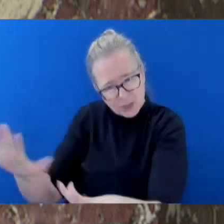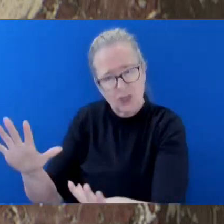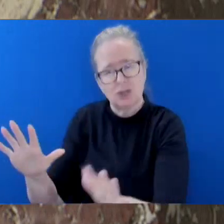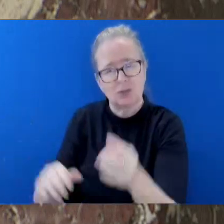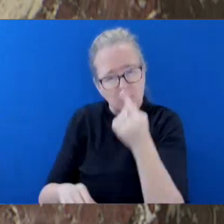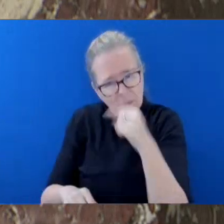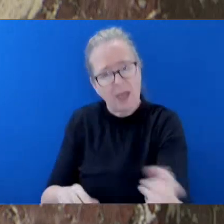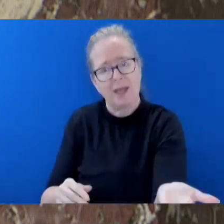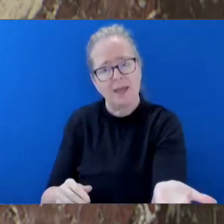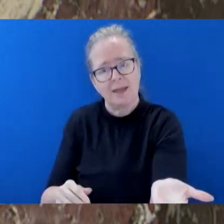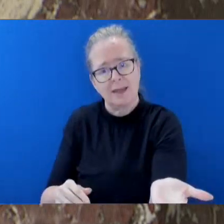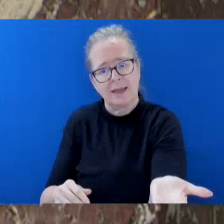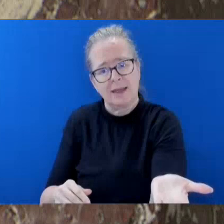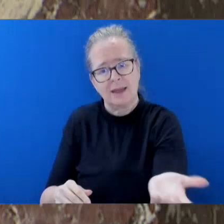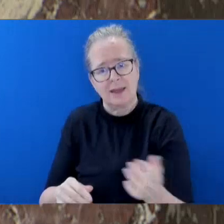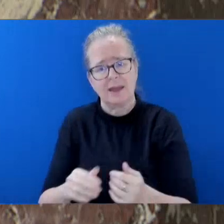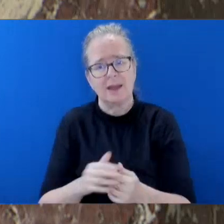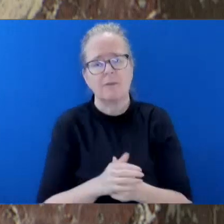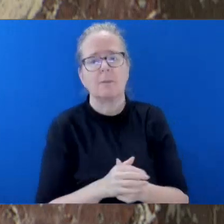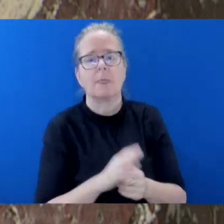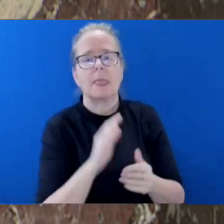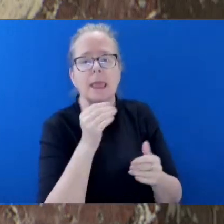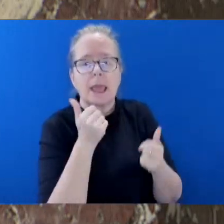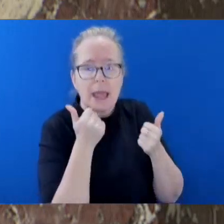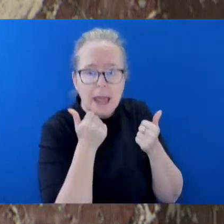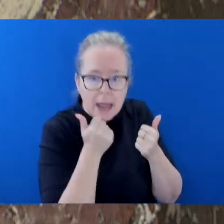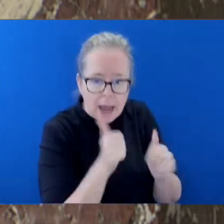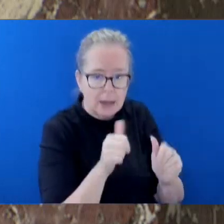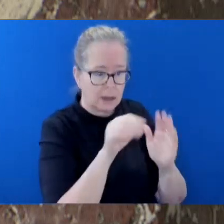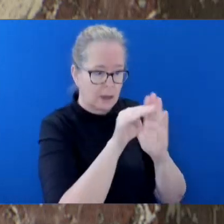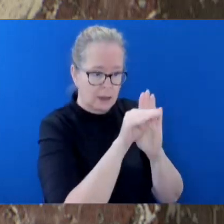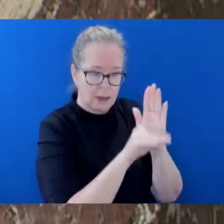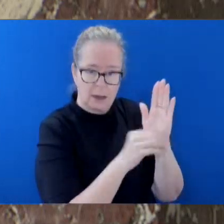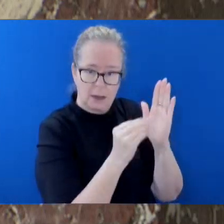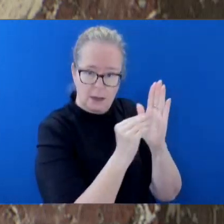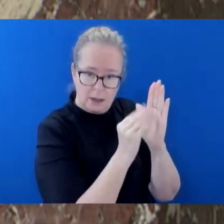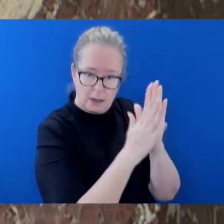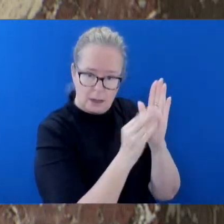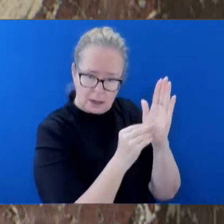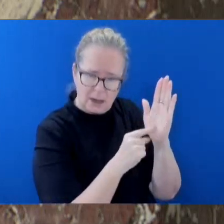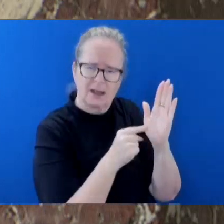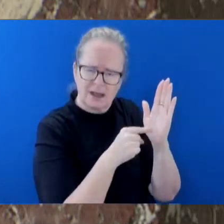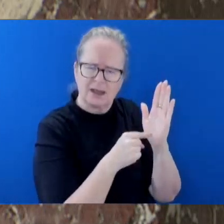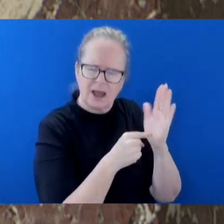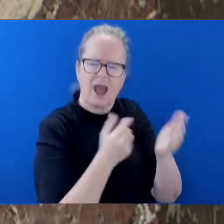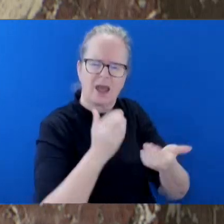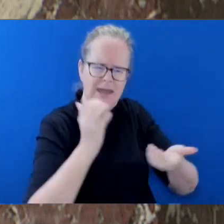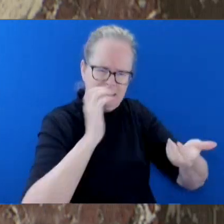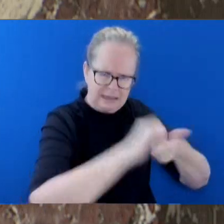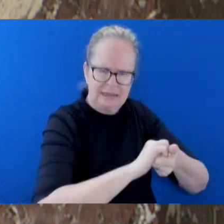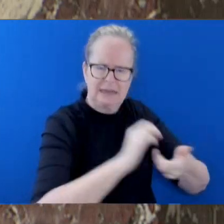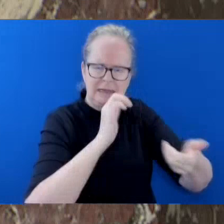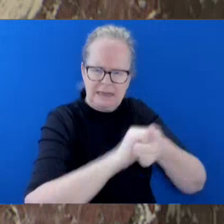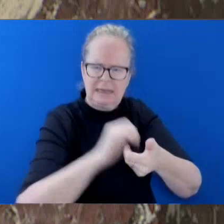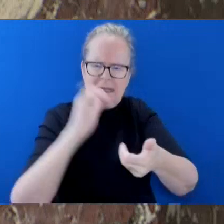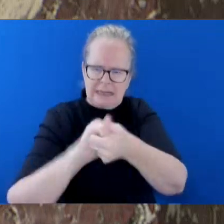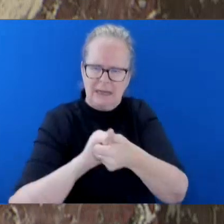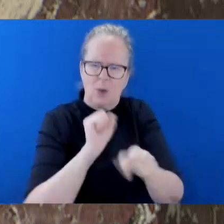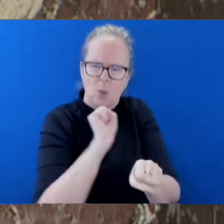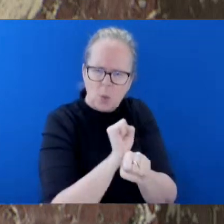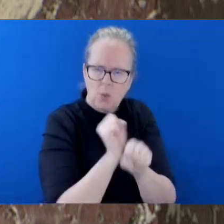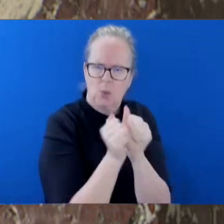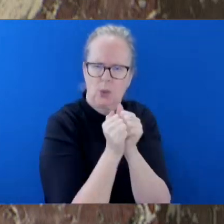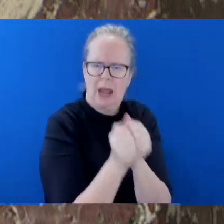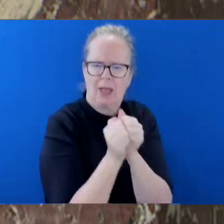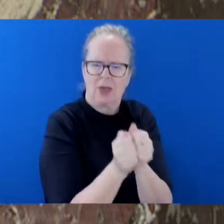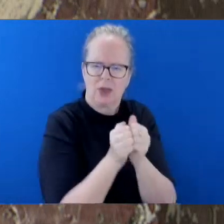path of shared decision-making, which up until a few weeks ago was the official opposition's policy, and I'll quote that,